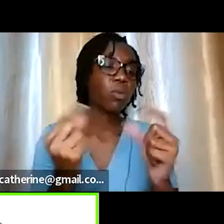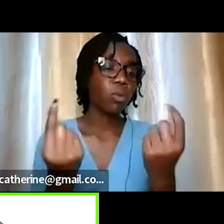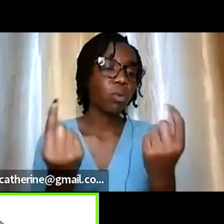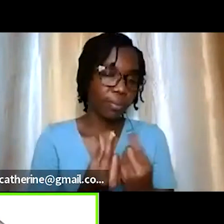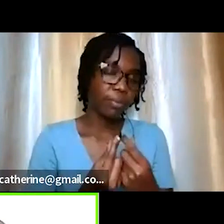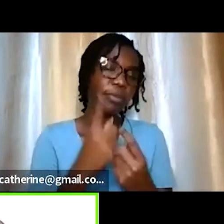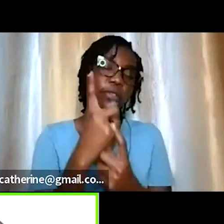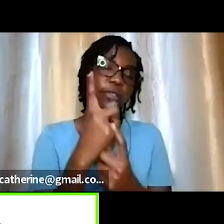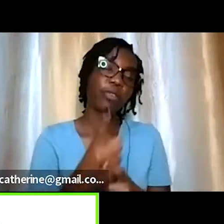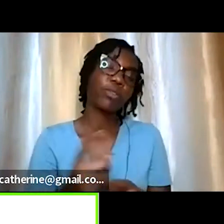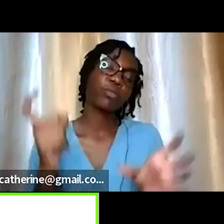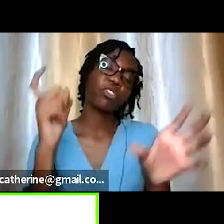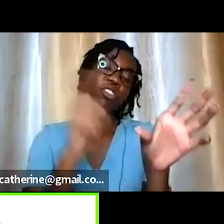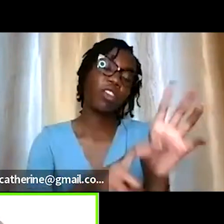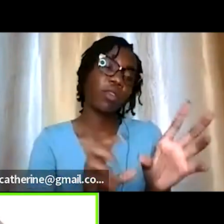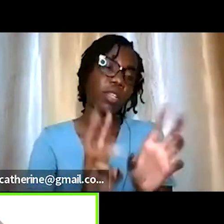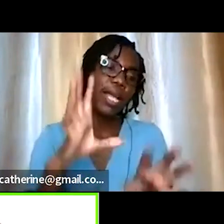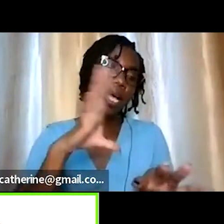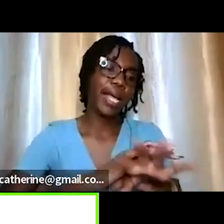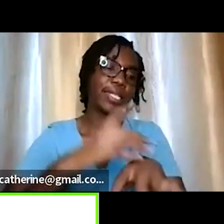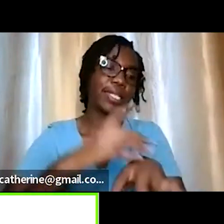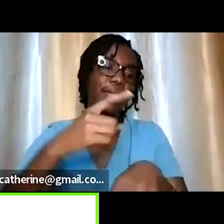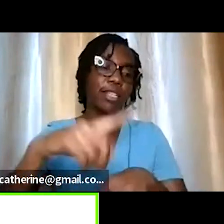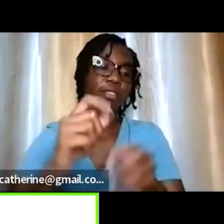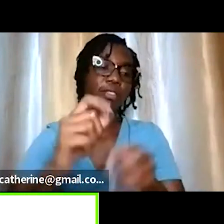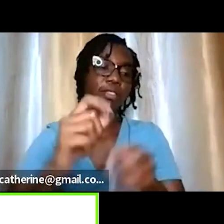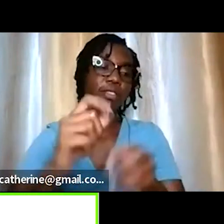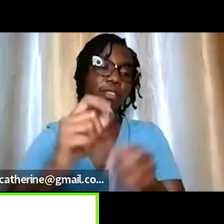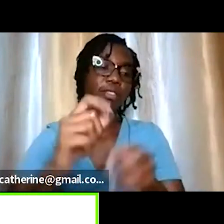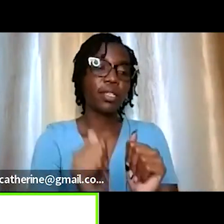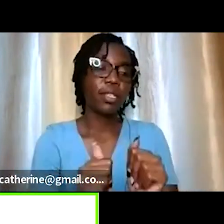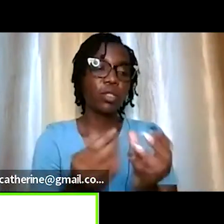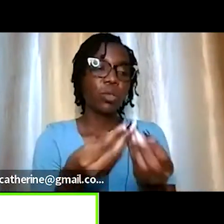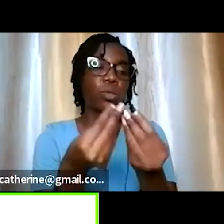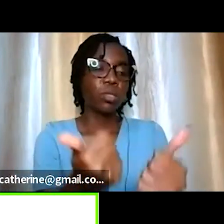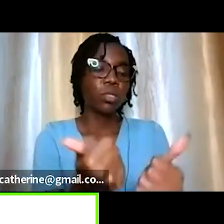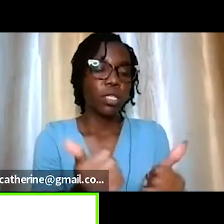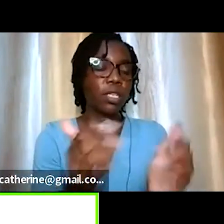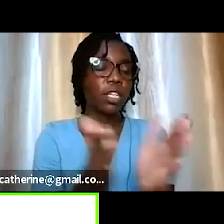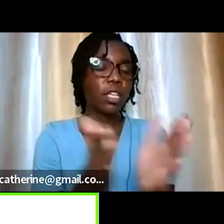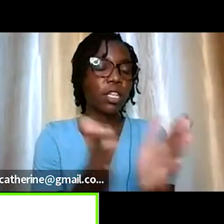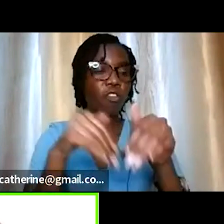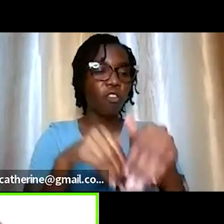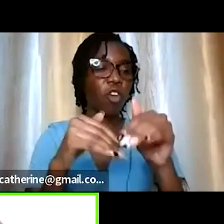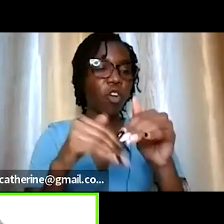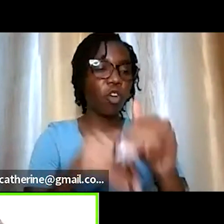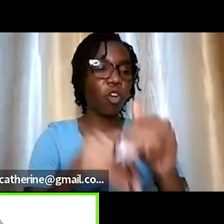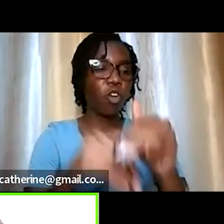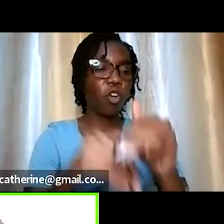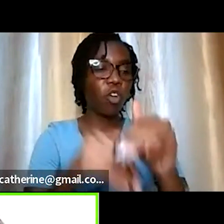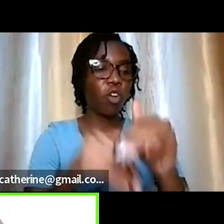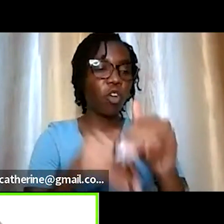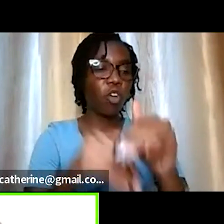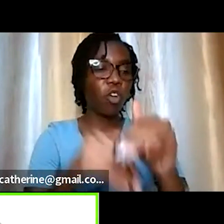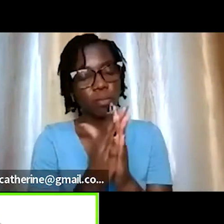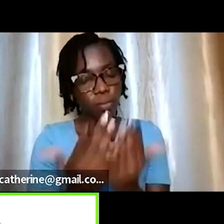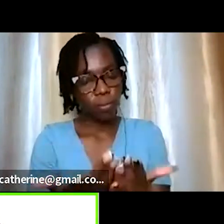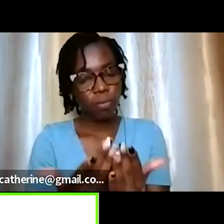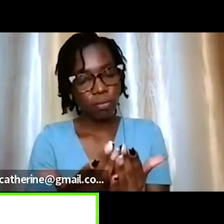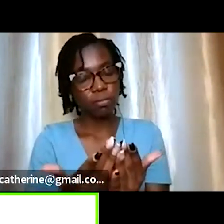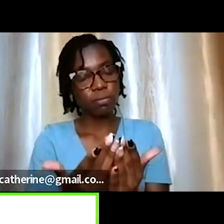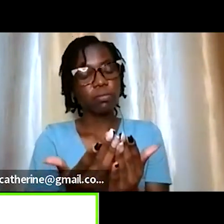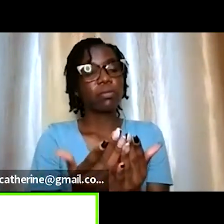Right with Atara Solutions. Follow our Facebook page, Get It Right with Atara Solutions, and follow us